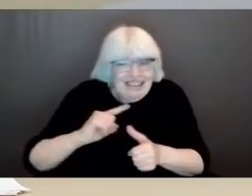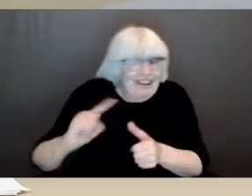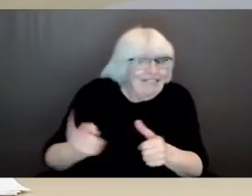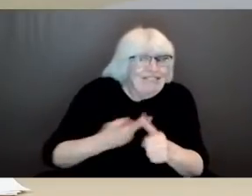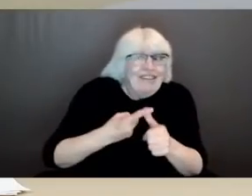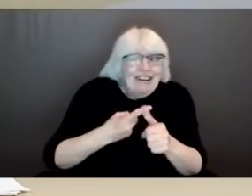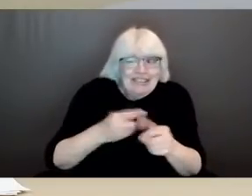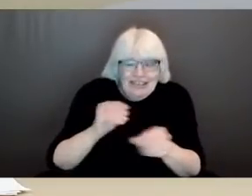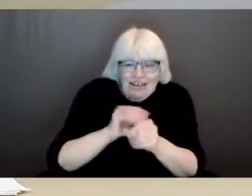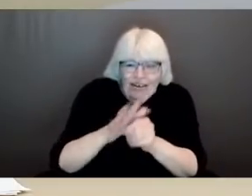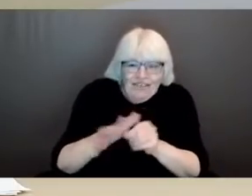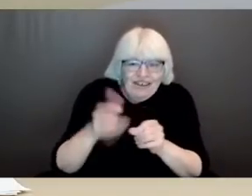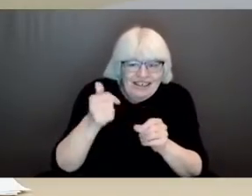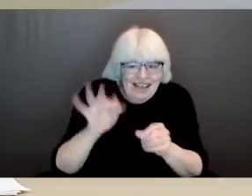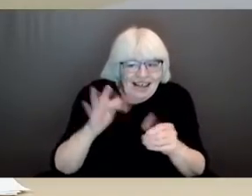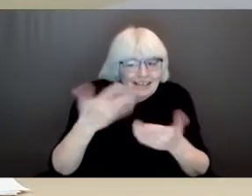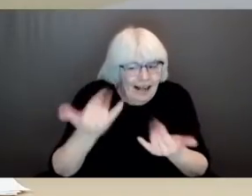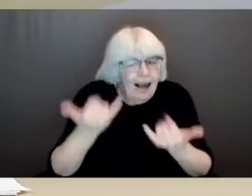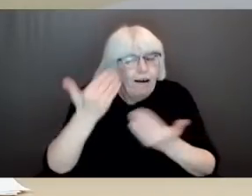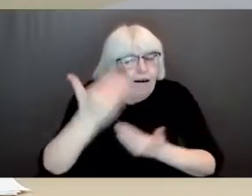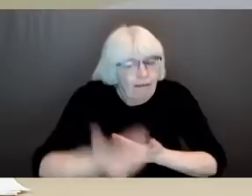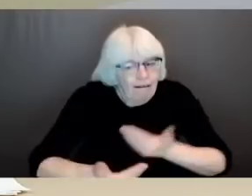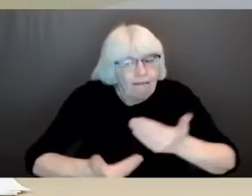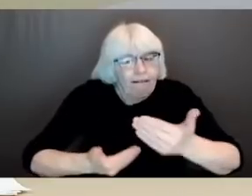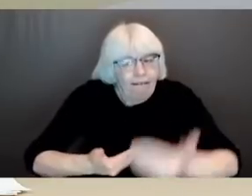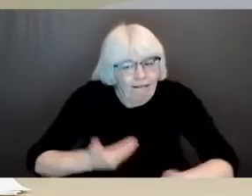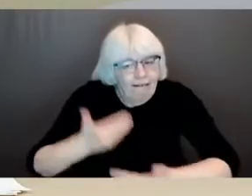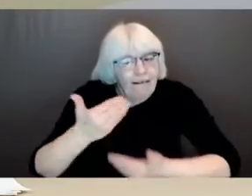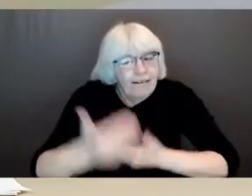were able to begin to contain the transmission of COVID-19.